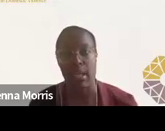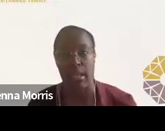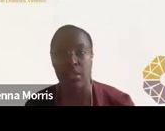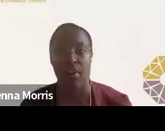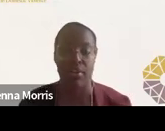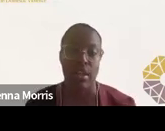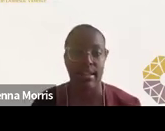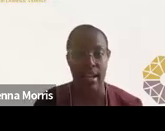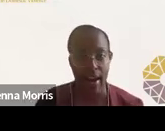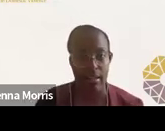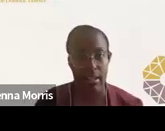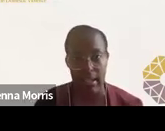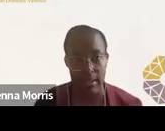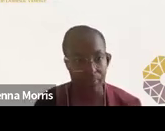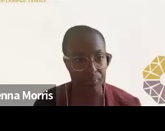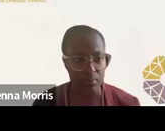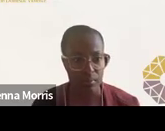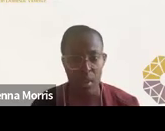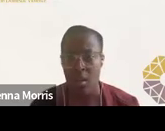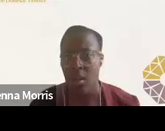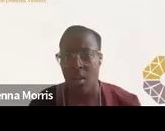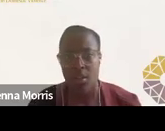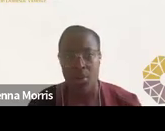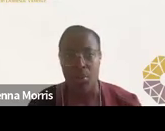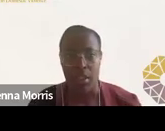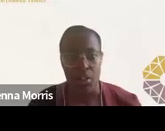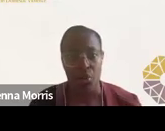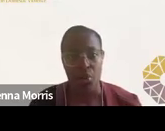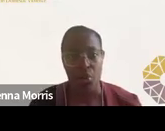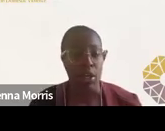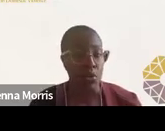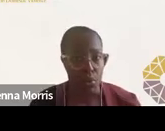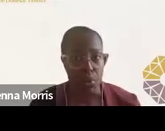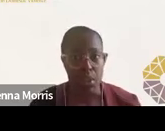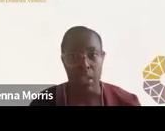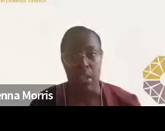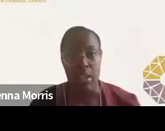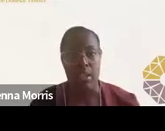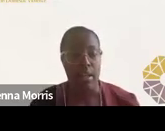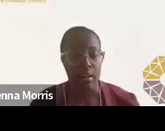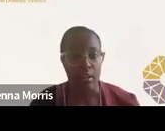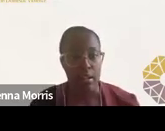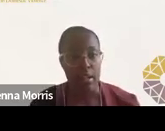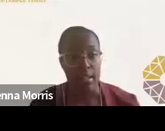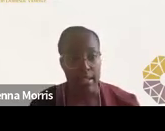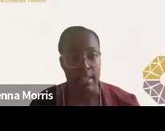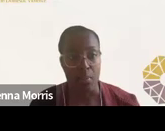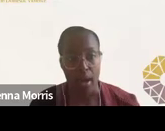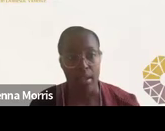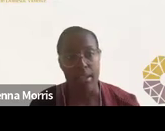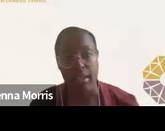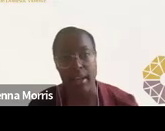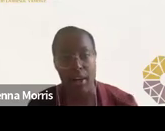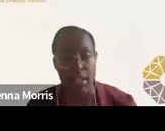use in meeting survivors' safe housing needs. So just to introduce the technical